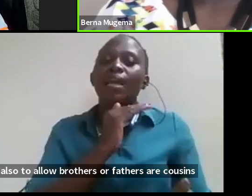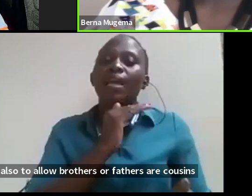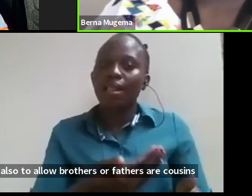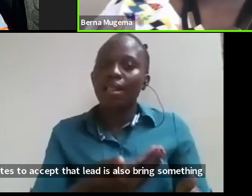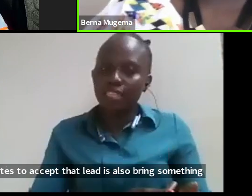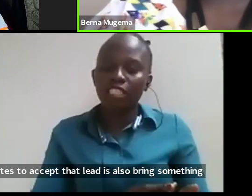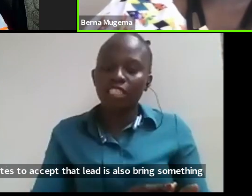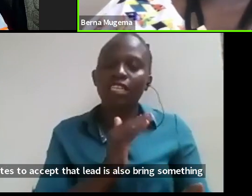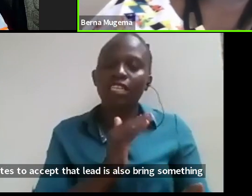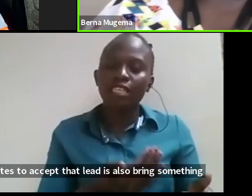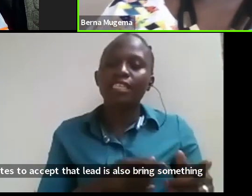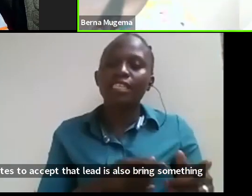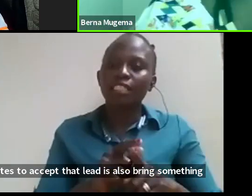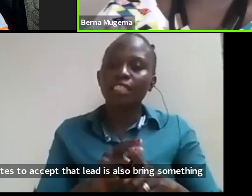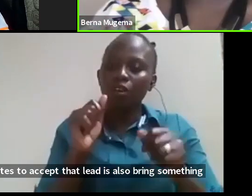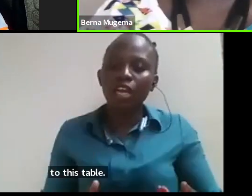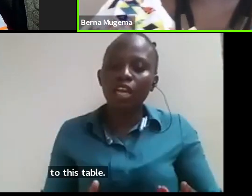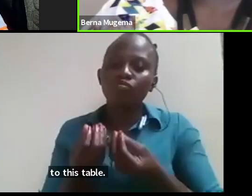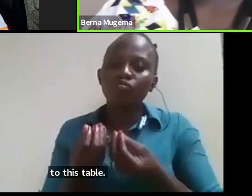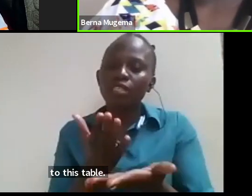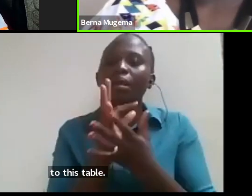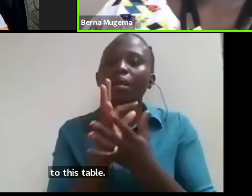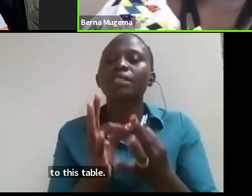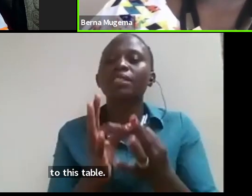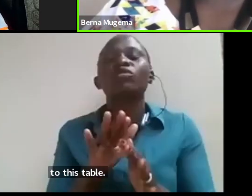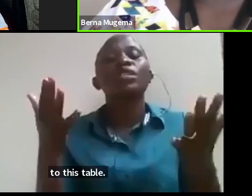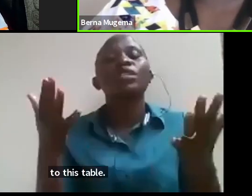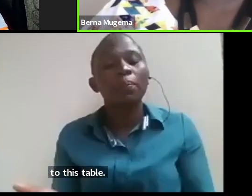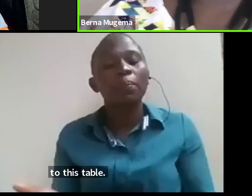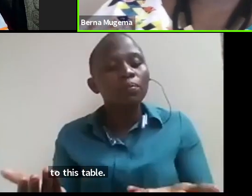table. By the time somebody has gone through